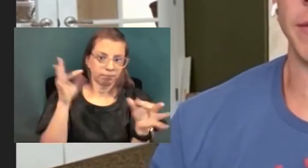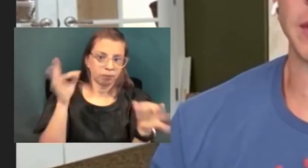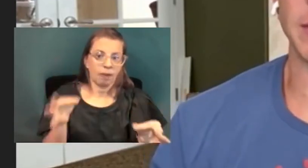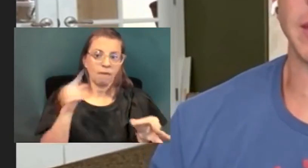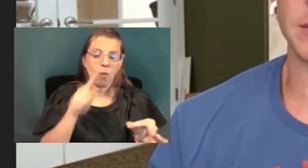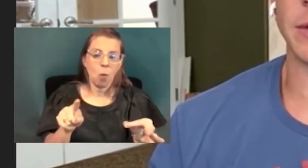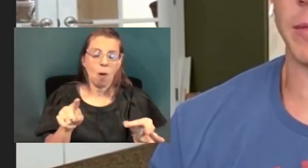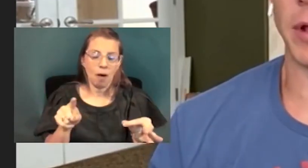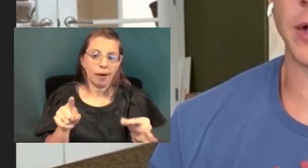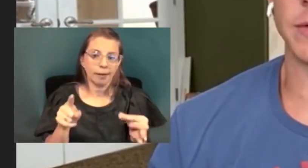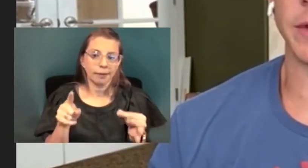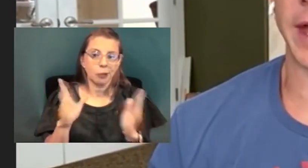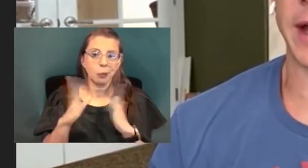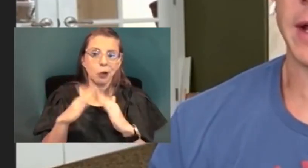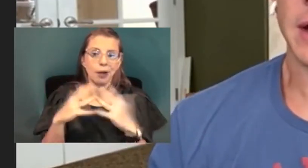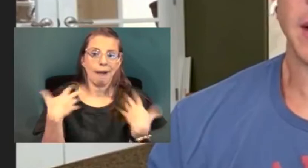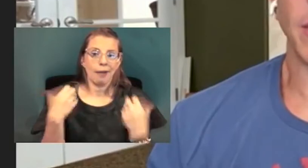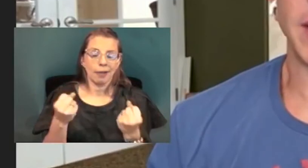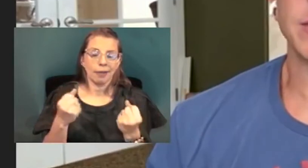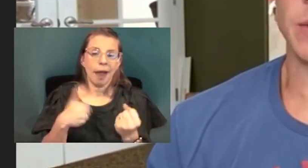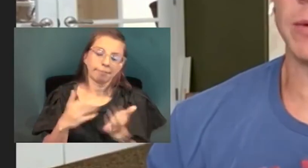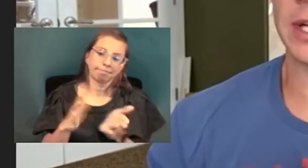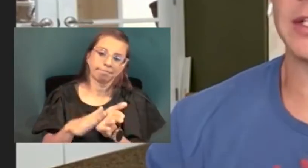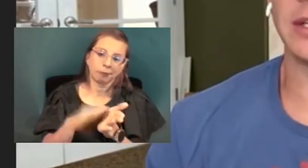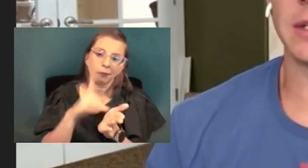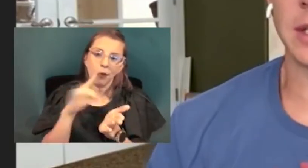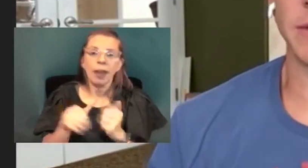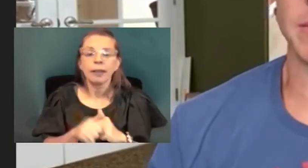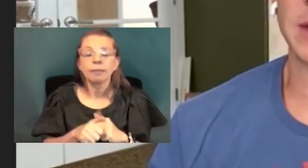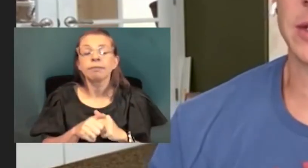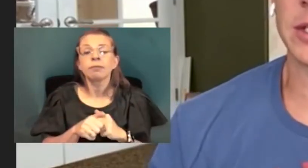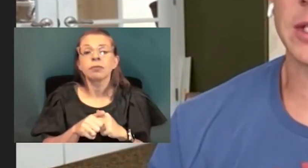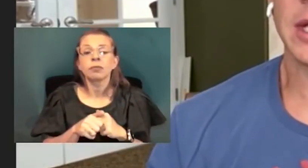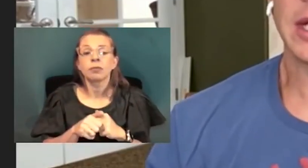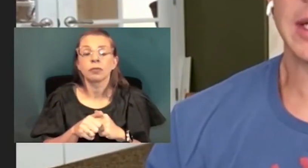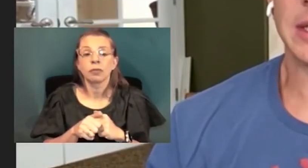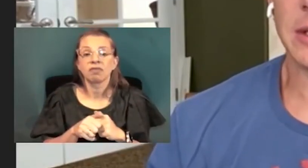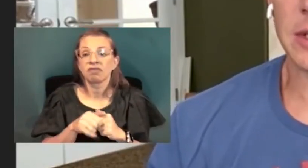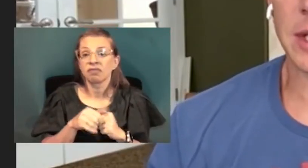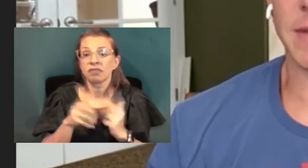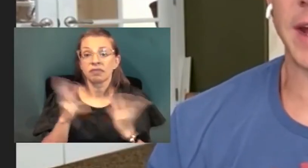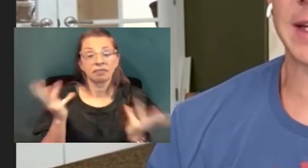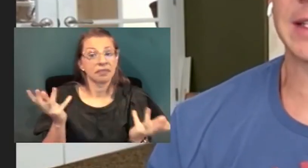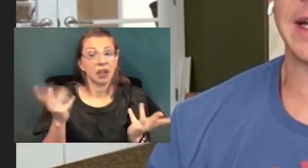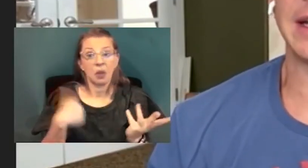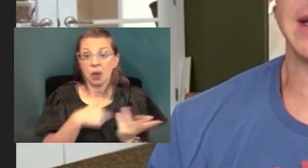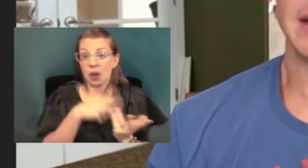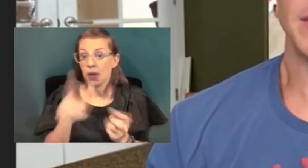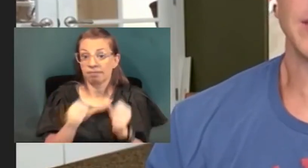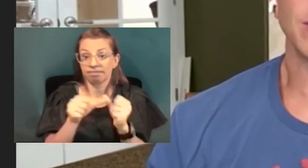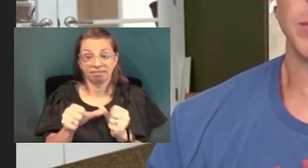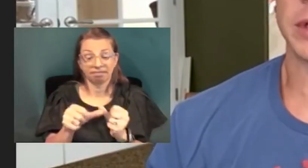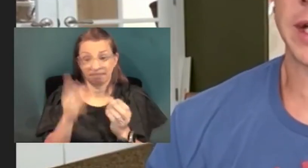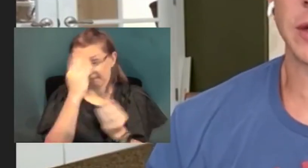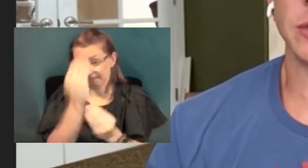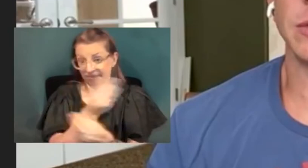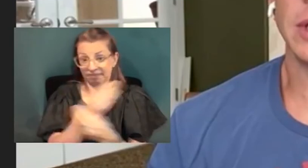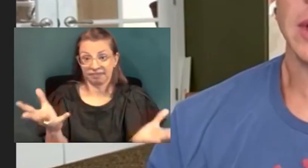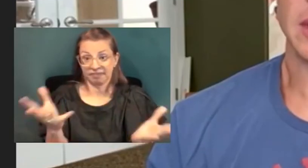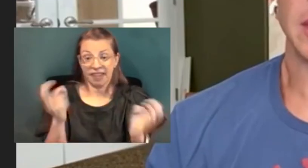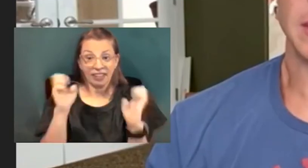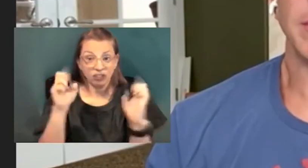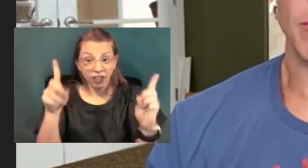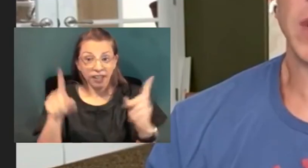health of the community. So I applaud you for that. You. Otherwise, we will continue to give the messages, continue to get vaccinated. This will protect